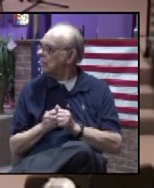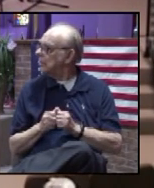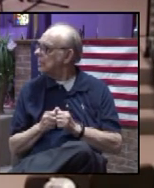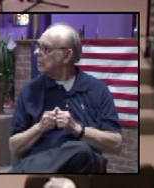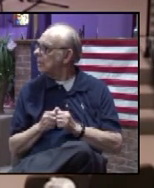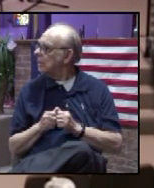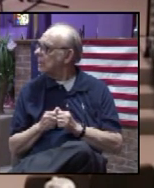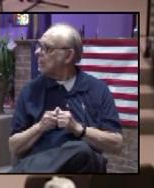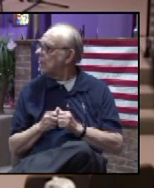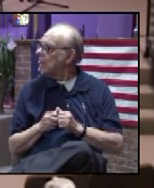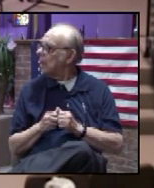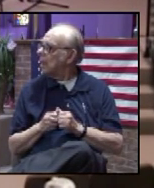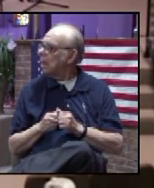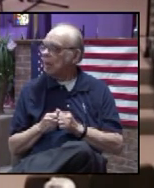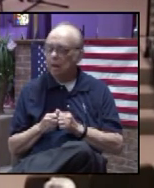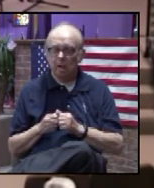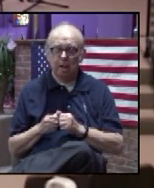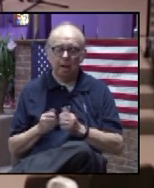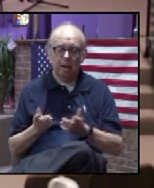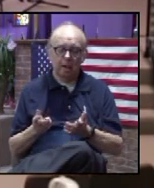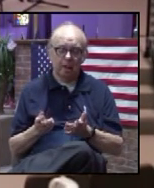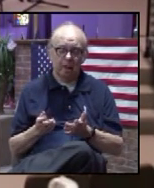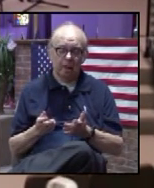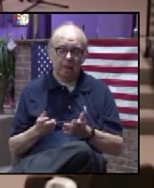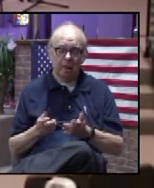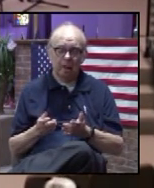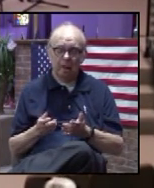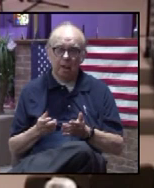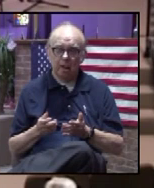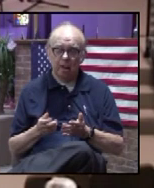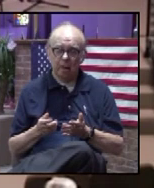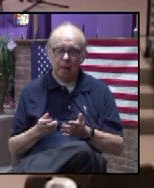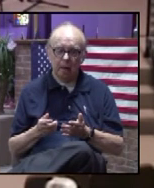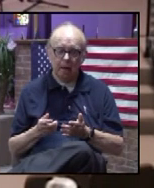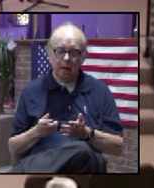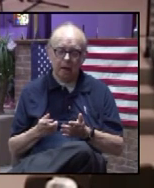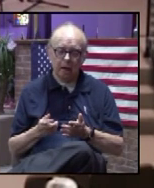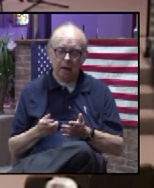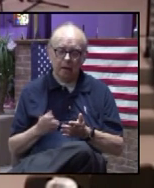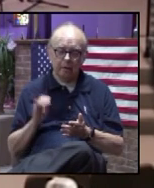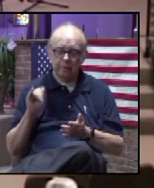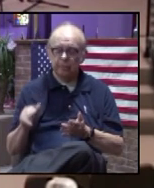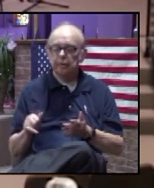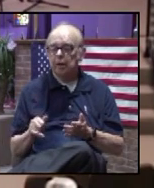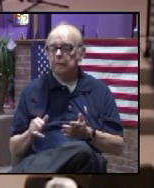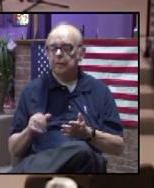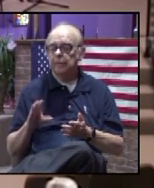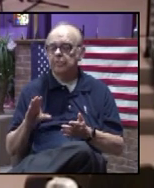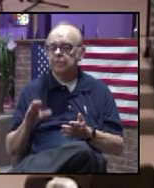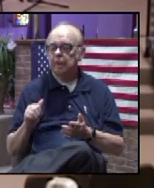Okay. And have you done a funeral yet? And do you stay with the casket? I